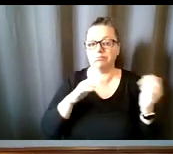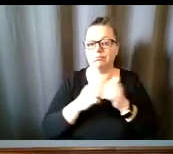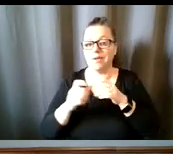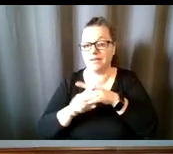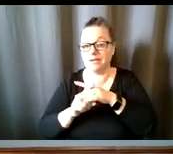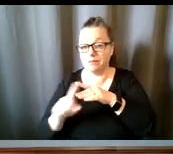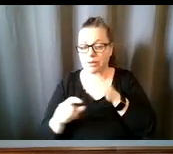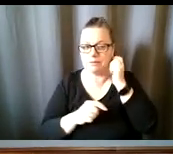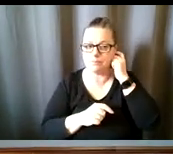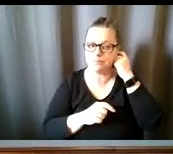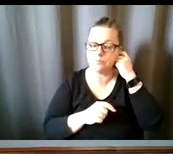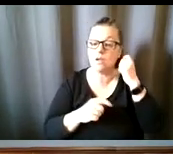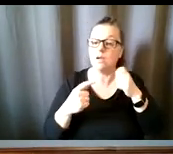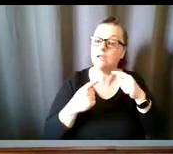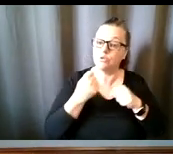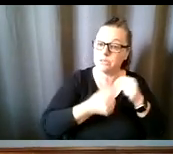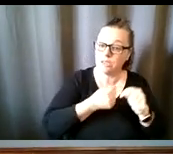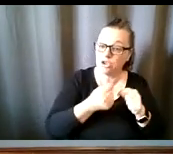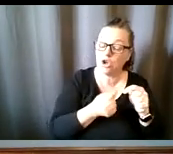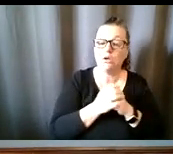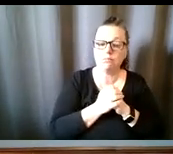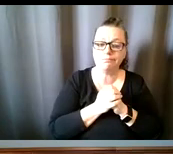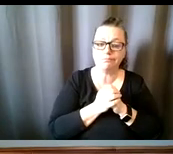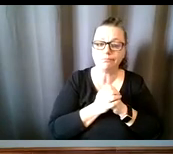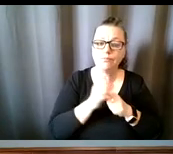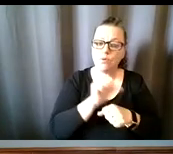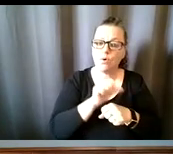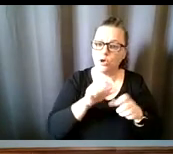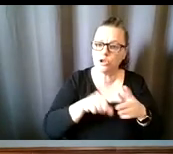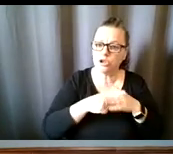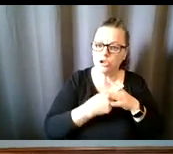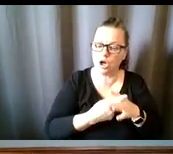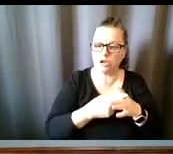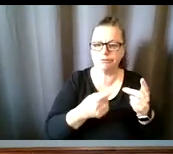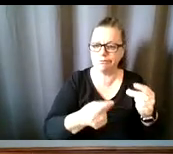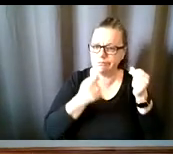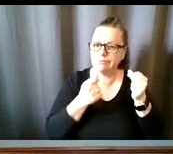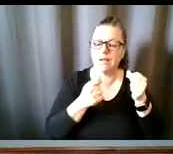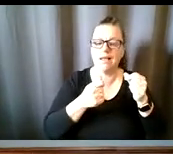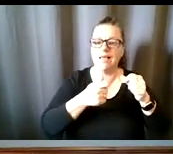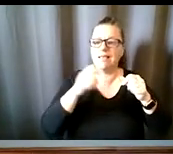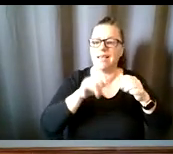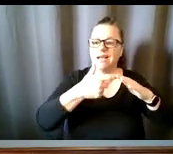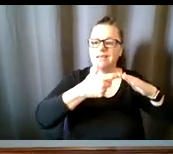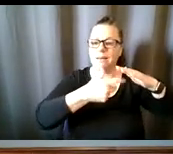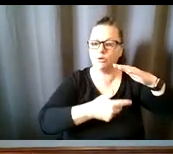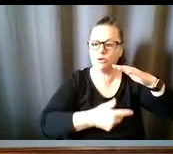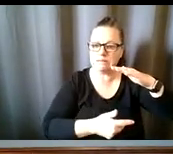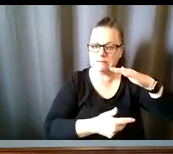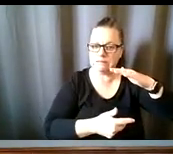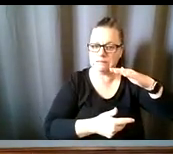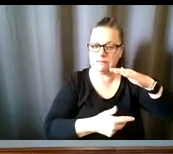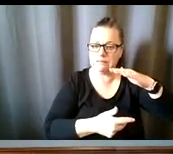in traditional delivery, work pretty much starts as soon as direction is given. And so it's kind of like a submarine going down, and they